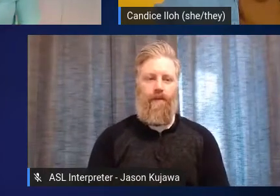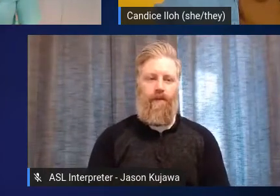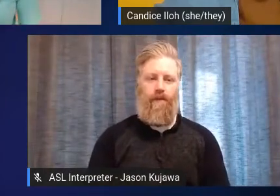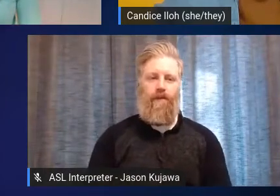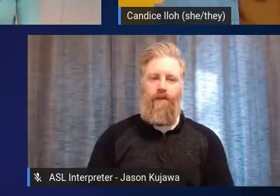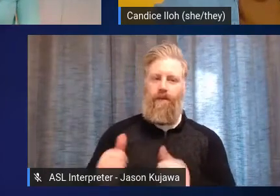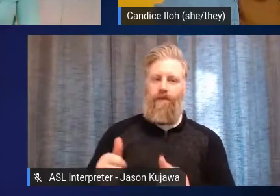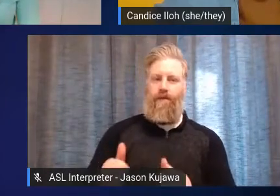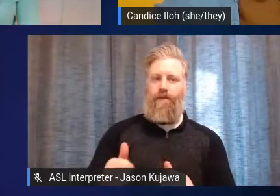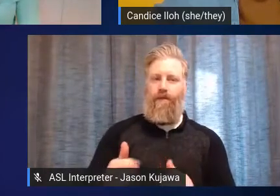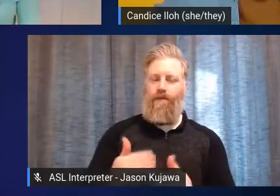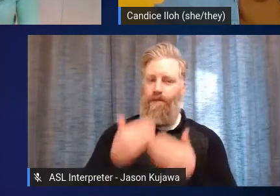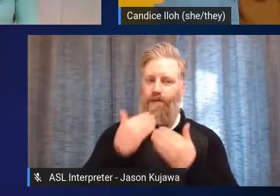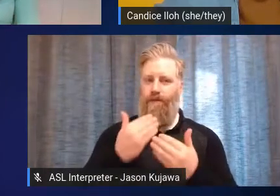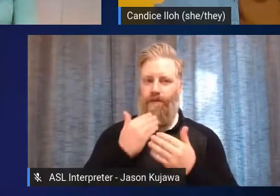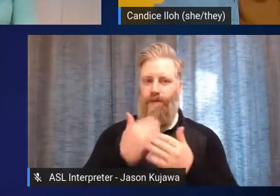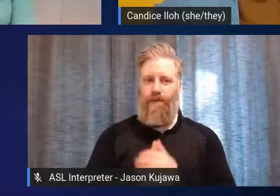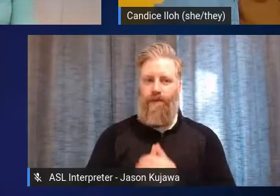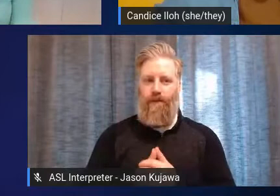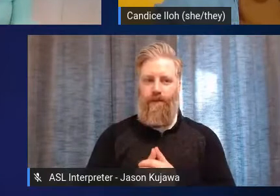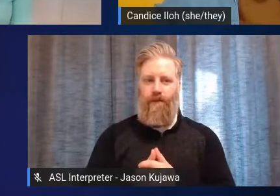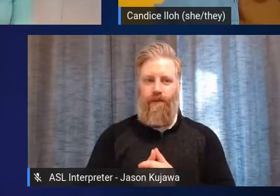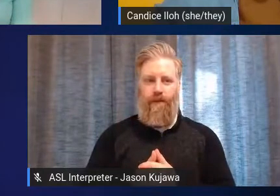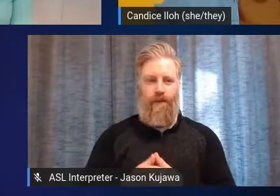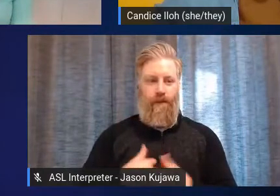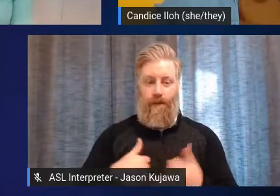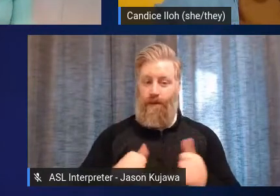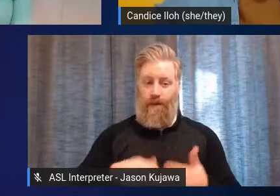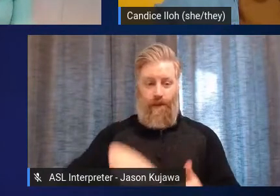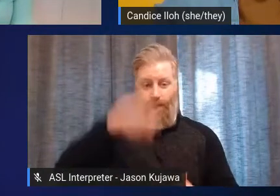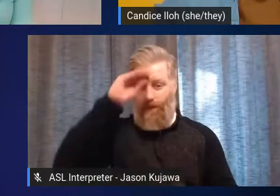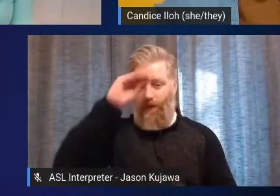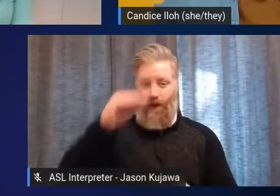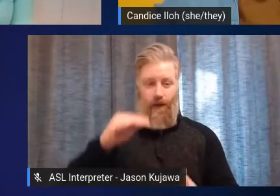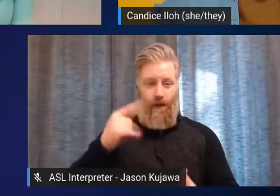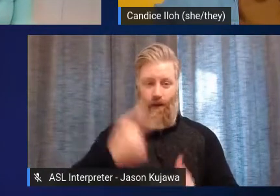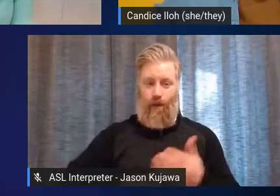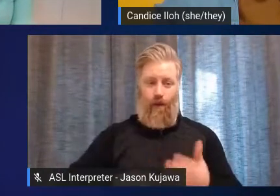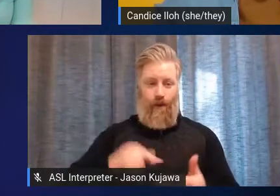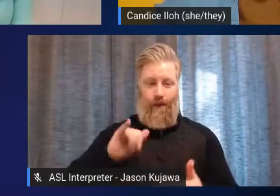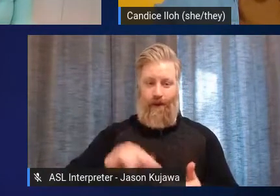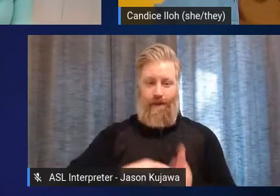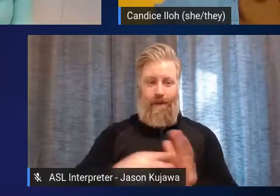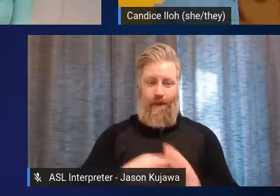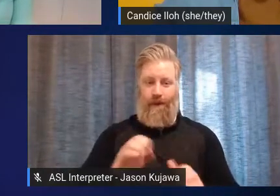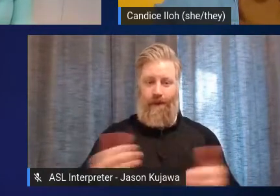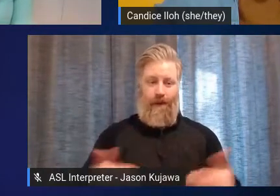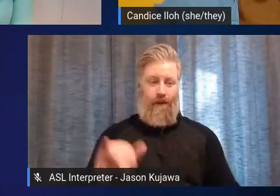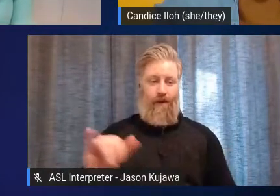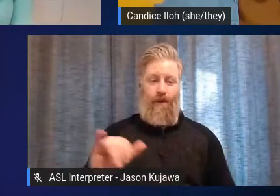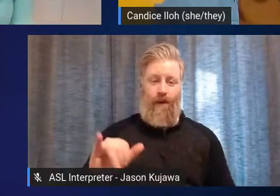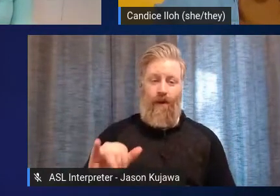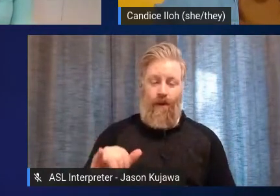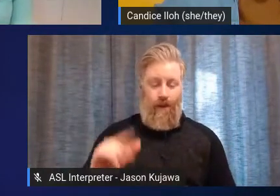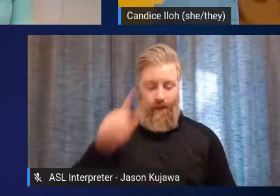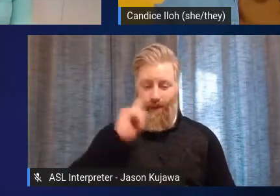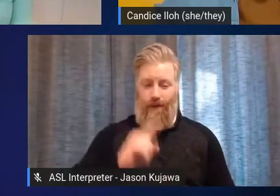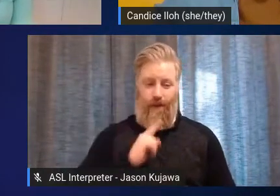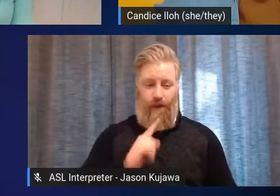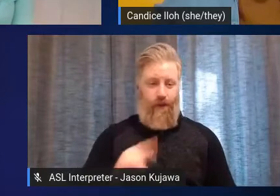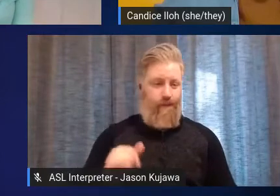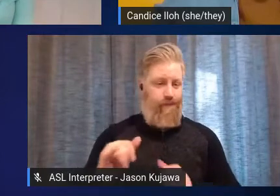Brother, as somebody who's been here their whole lives, I'm still learning what it means to be here too, man. That's for sure. I want to